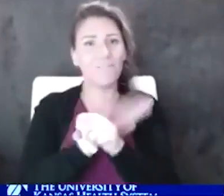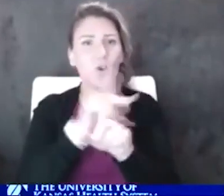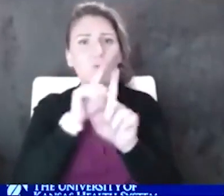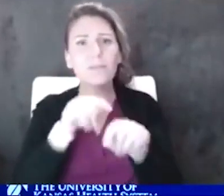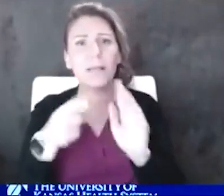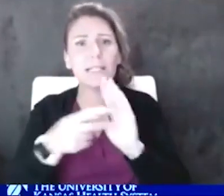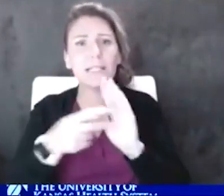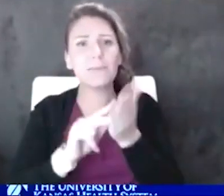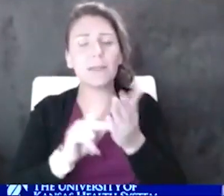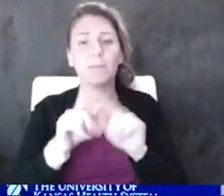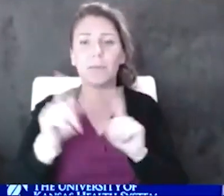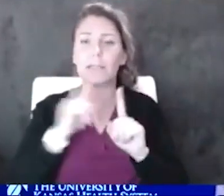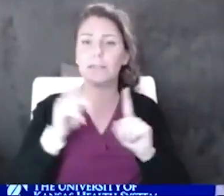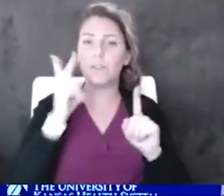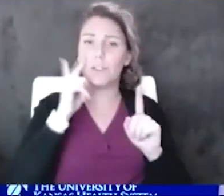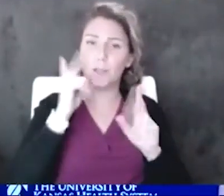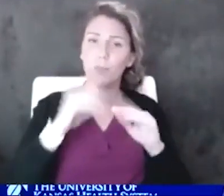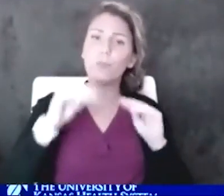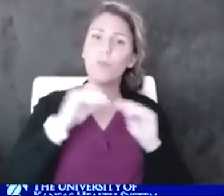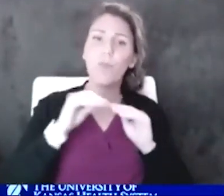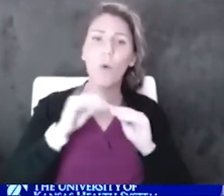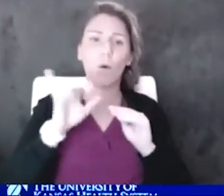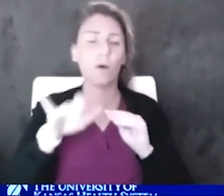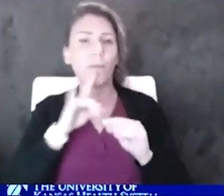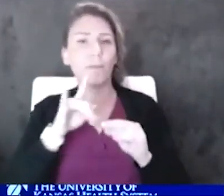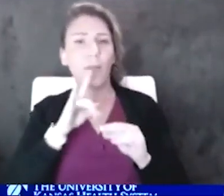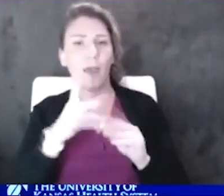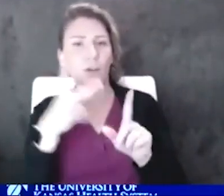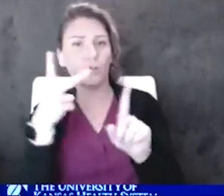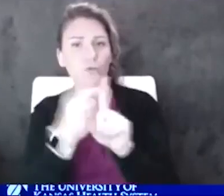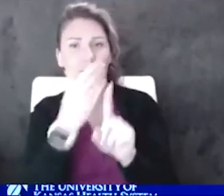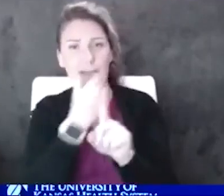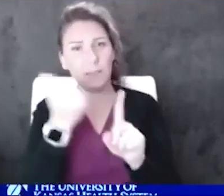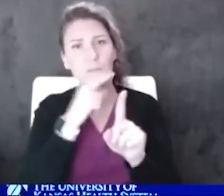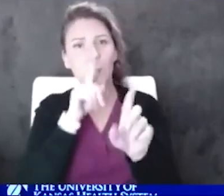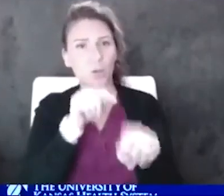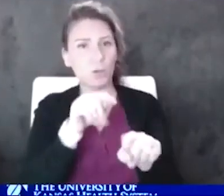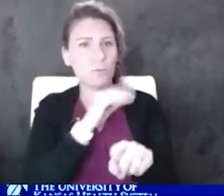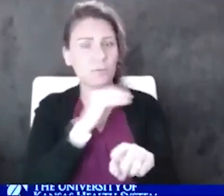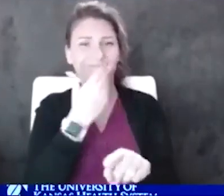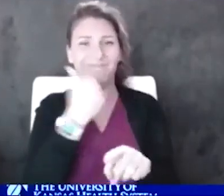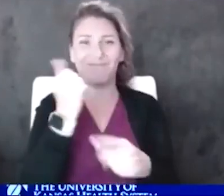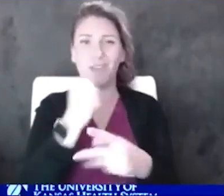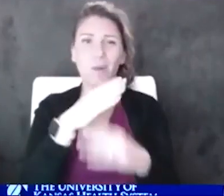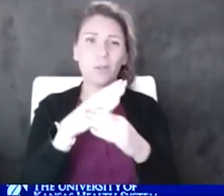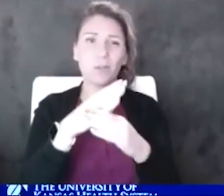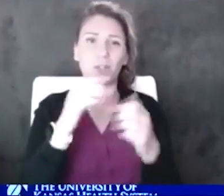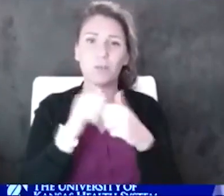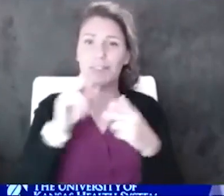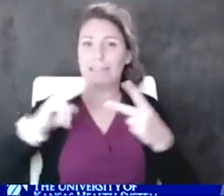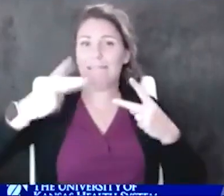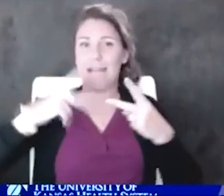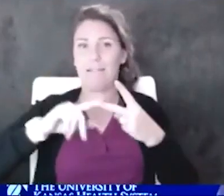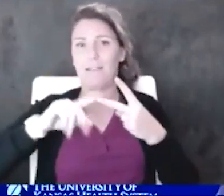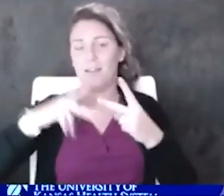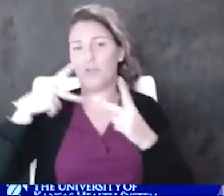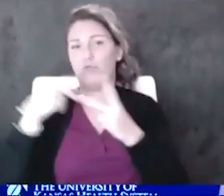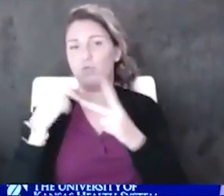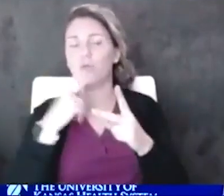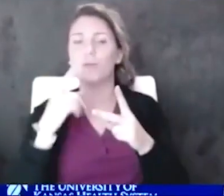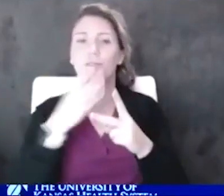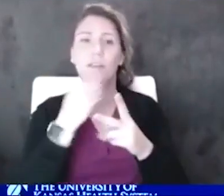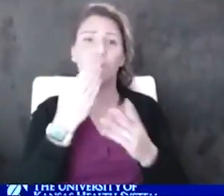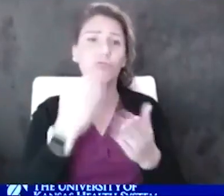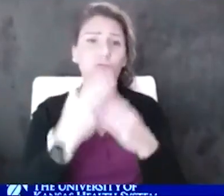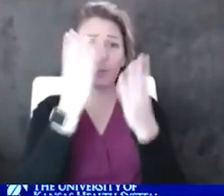of that. With that third dose, they have a better response, better protection than with that second dose. And again, very good data. Now we are looking at